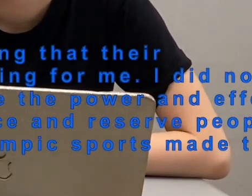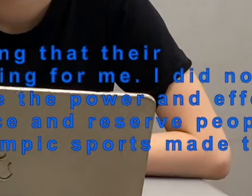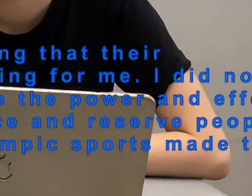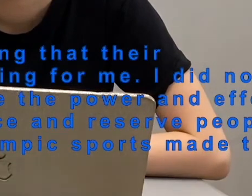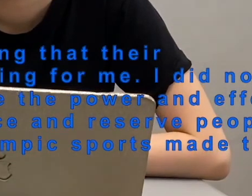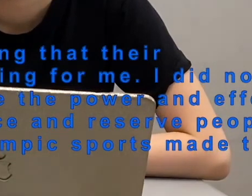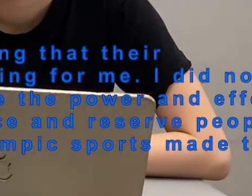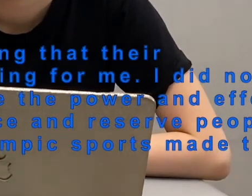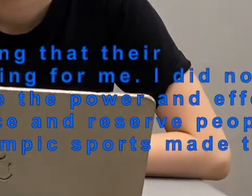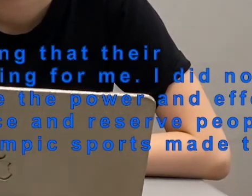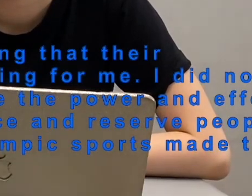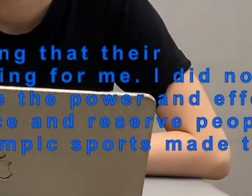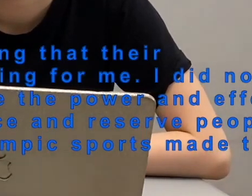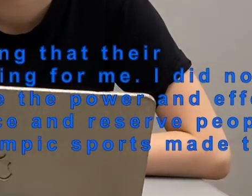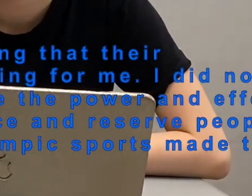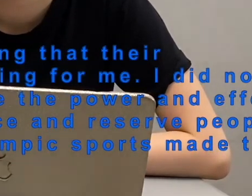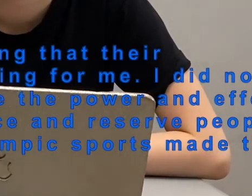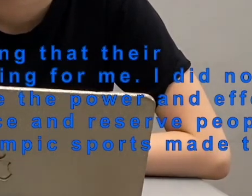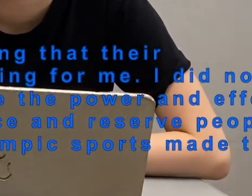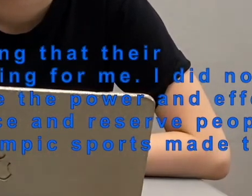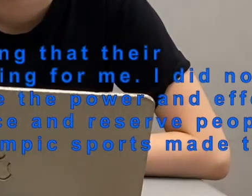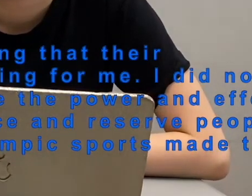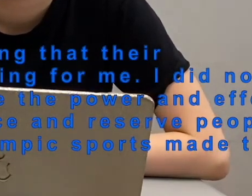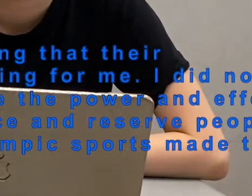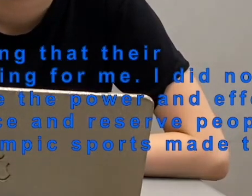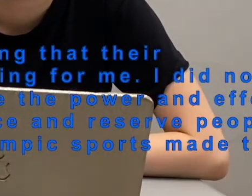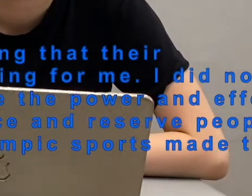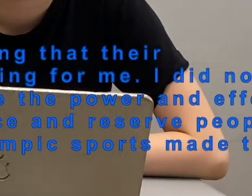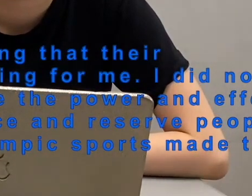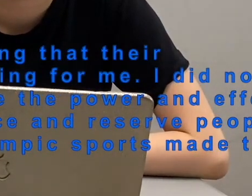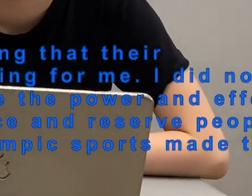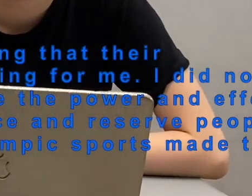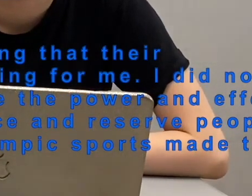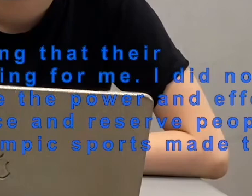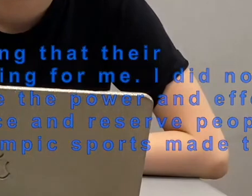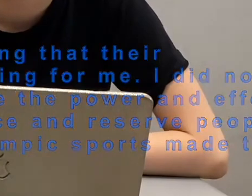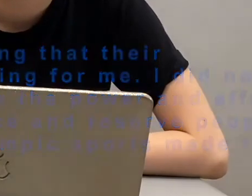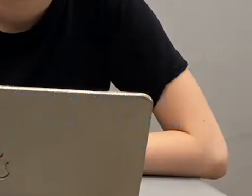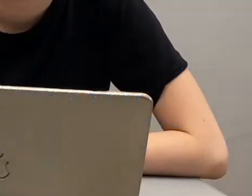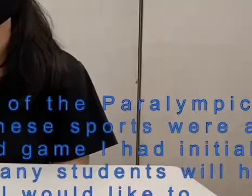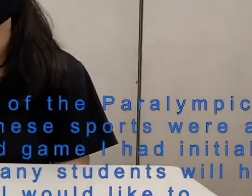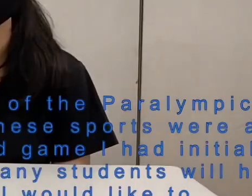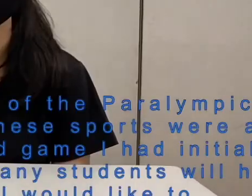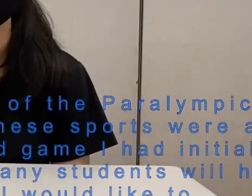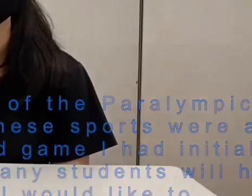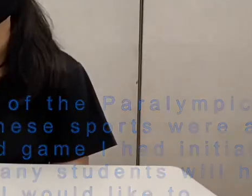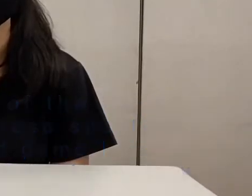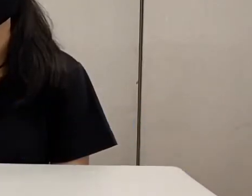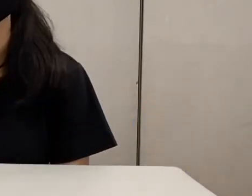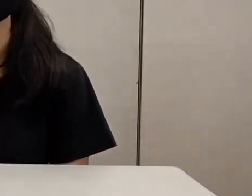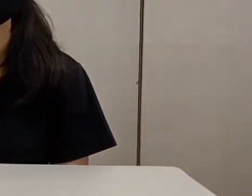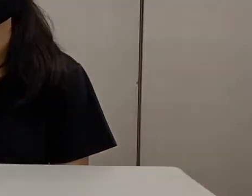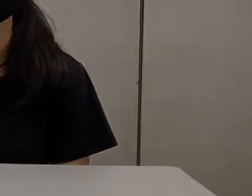and reserve people hold towards the physically impaired and Paralympic sports made the work we did prior worthwhile.